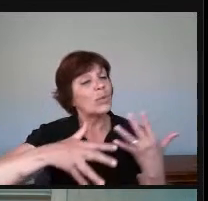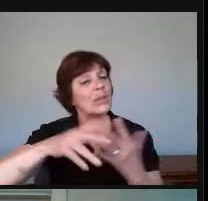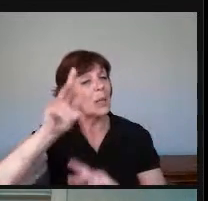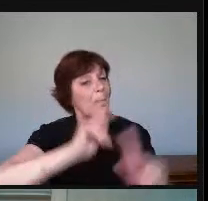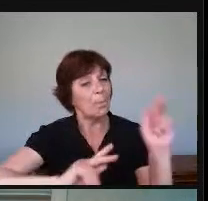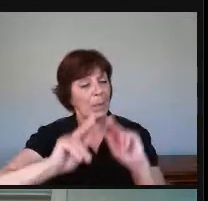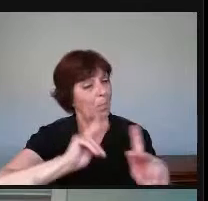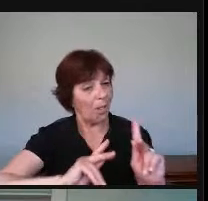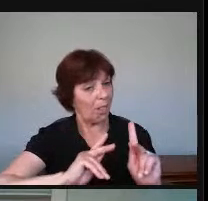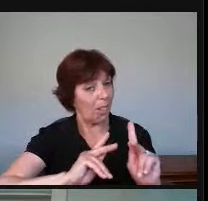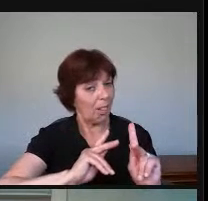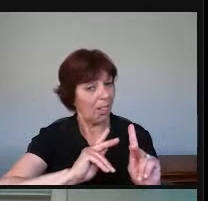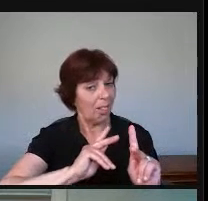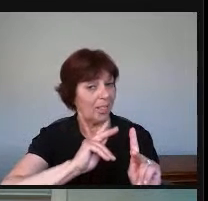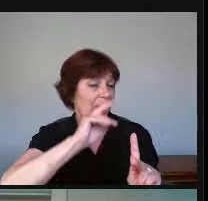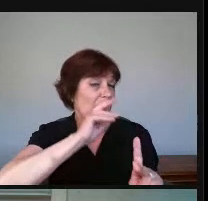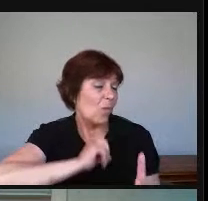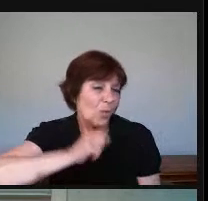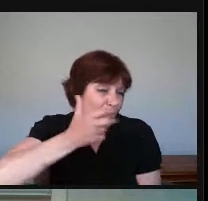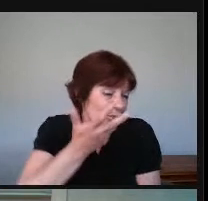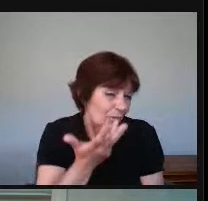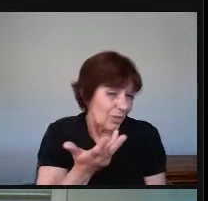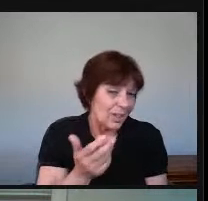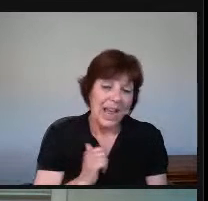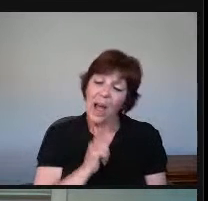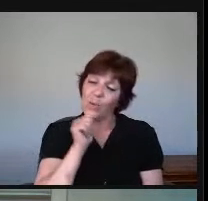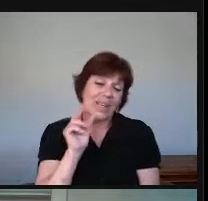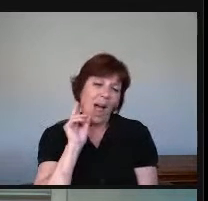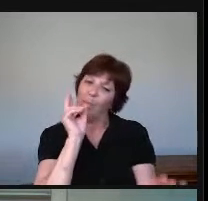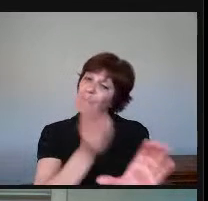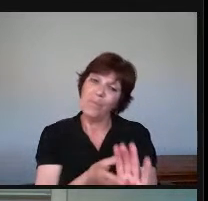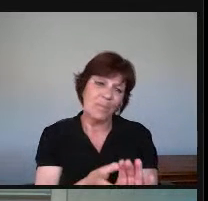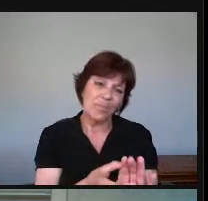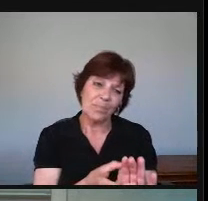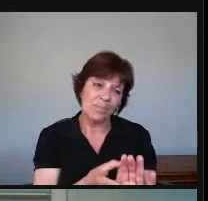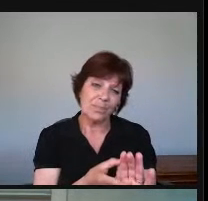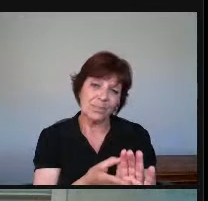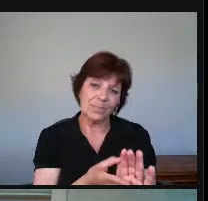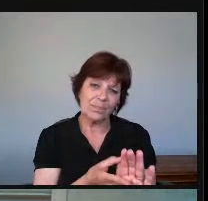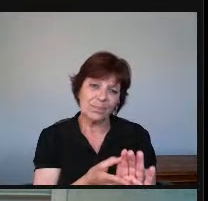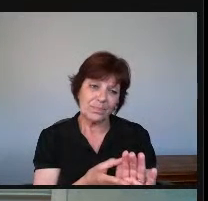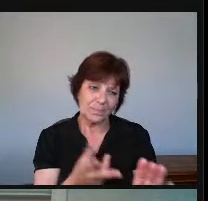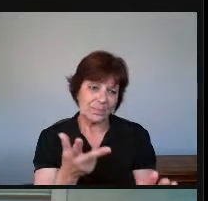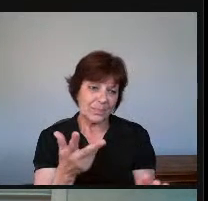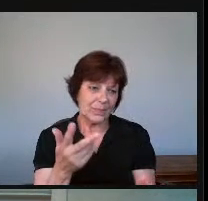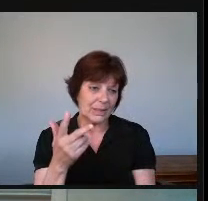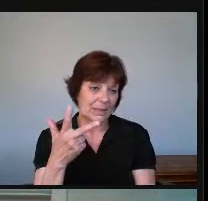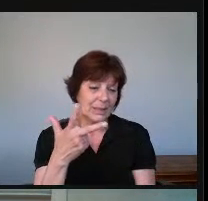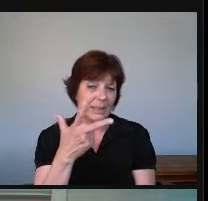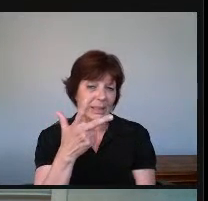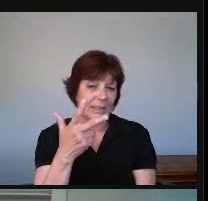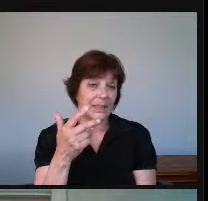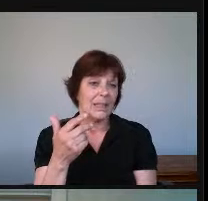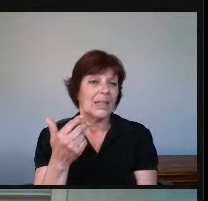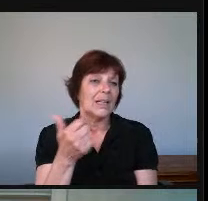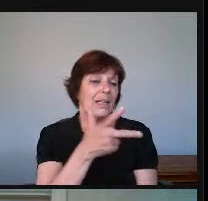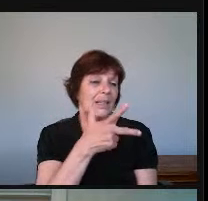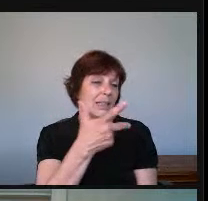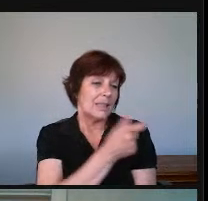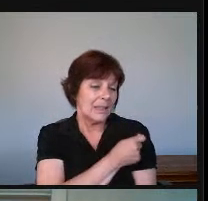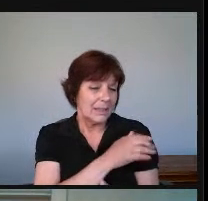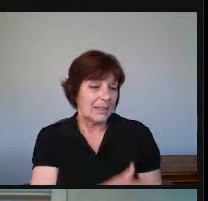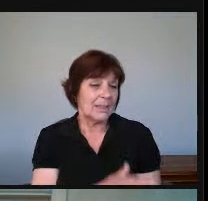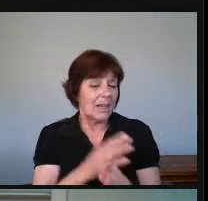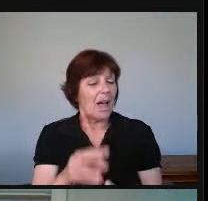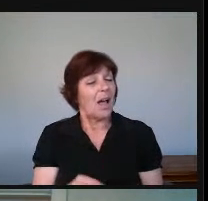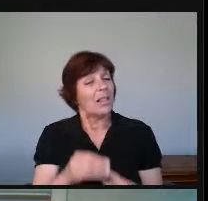wouldn't be participating in a social club vaccinated unless I was pretty aware, and not maintain social distancing unless